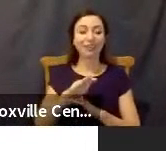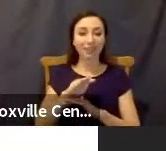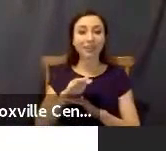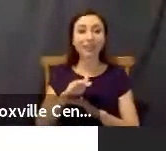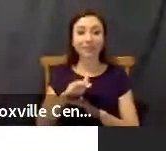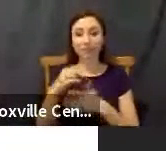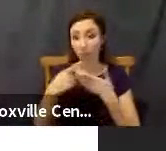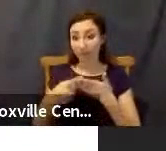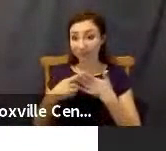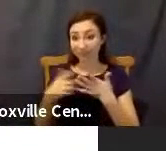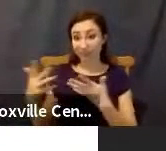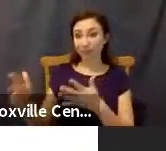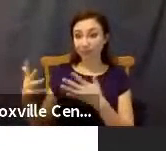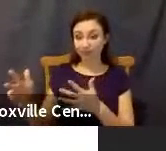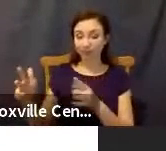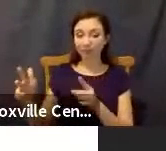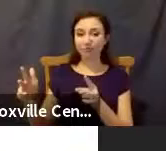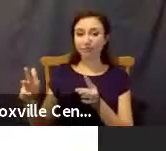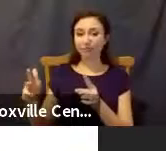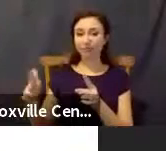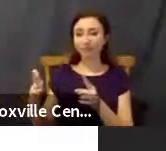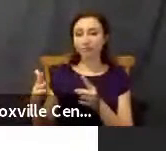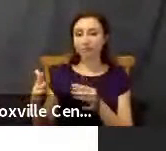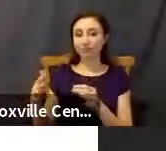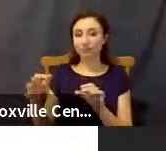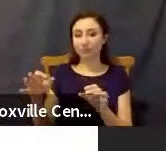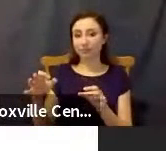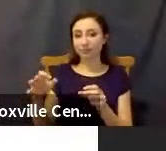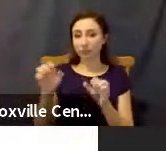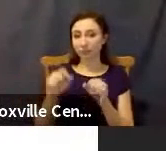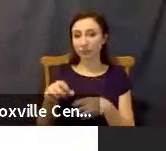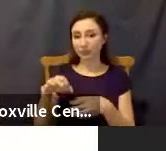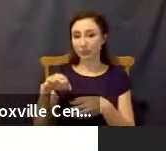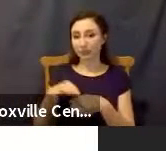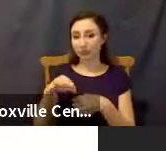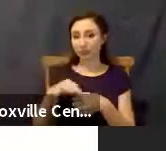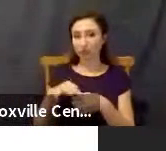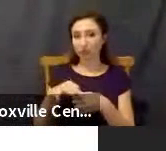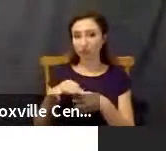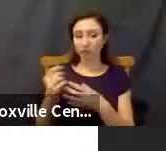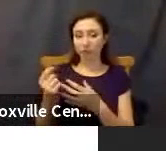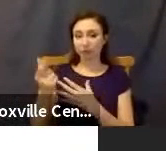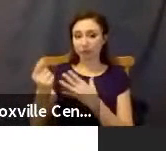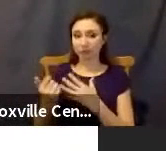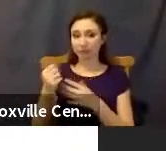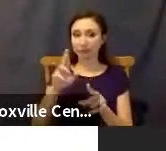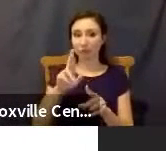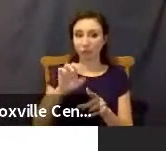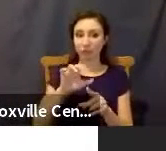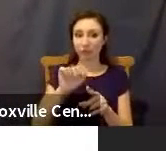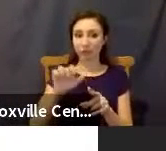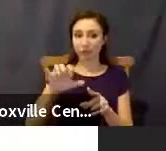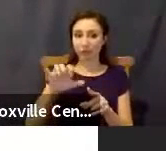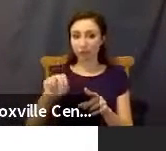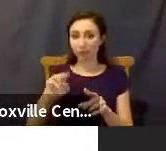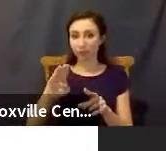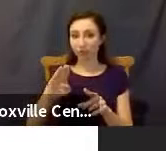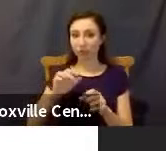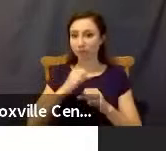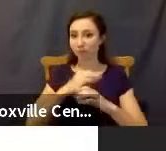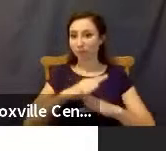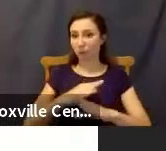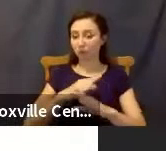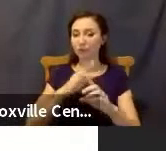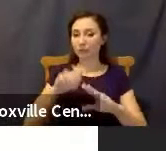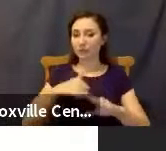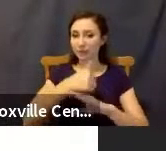we've discussed, that we're well above any of the recession barriers that we've put in place. And so I think it does make sense that